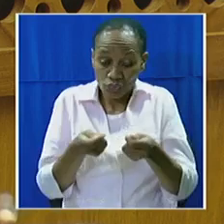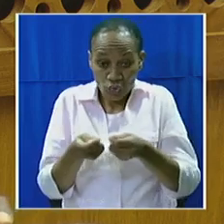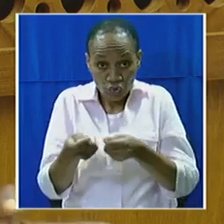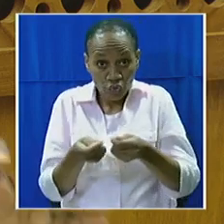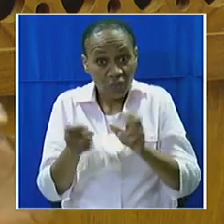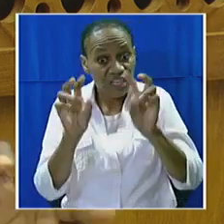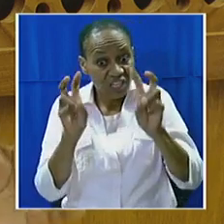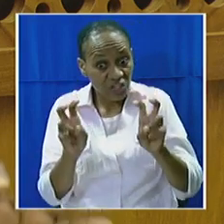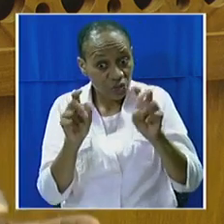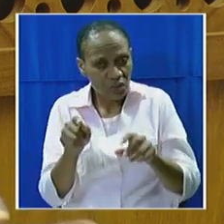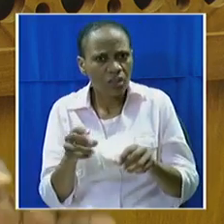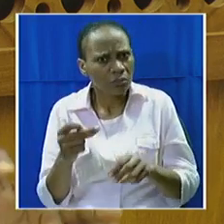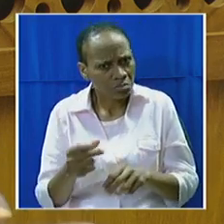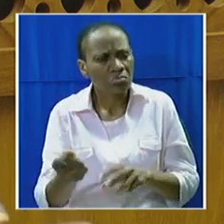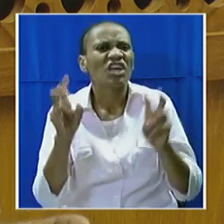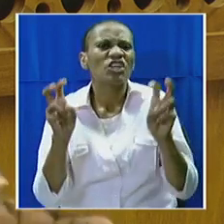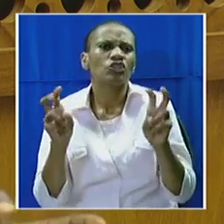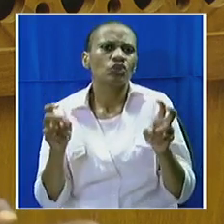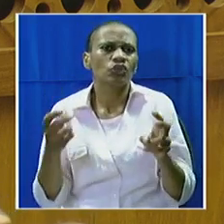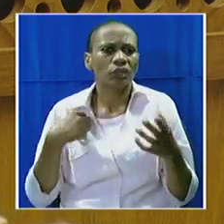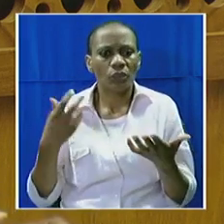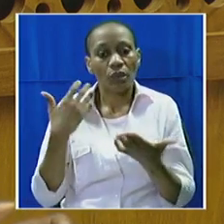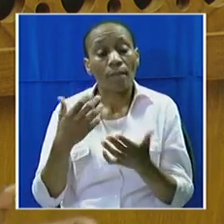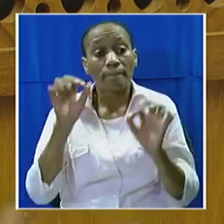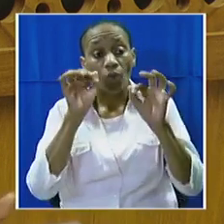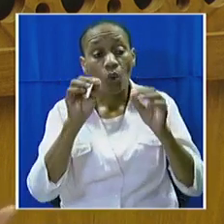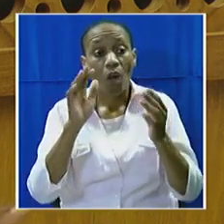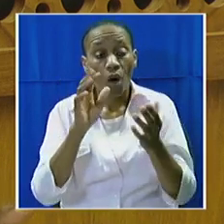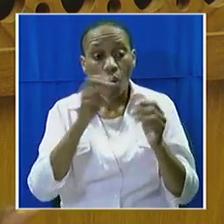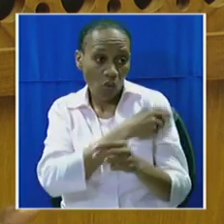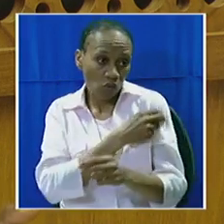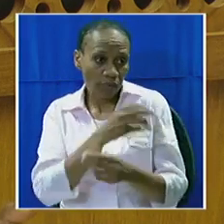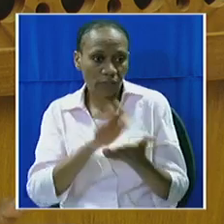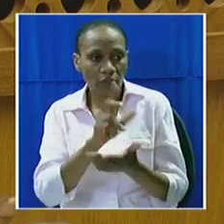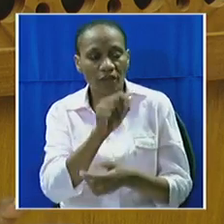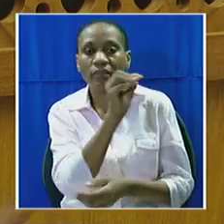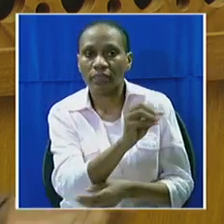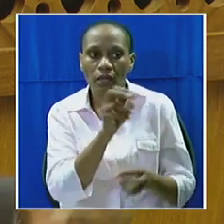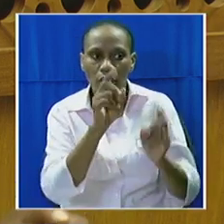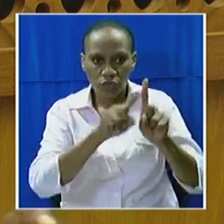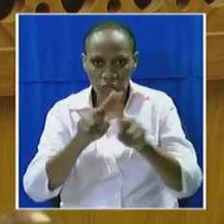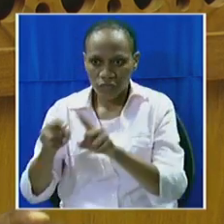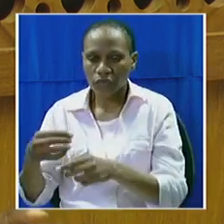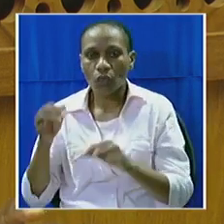of emergencies. When cases arise, they will be taken to 11 of the hospitals. And honourable members, we